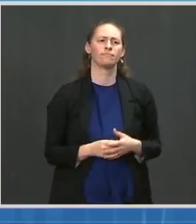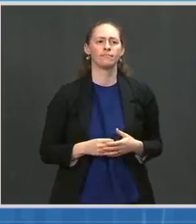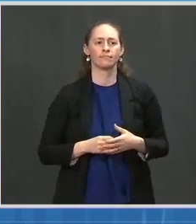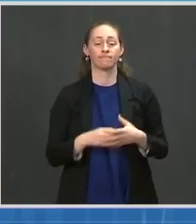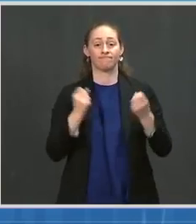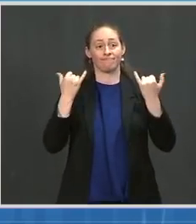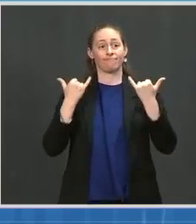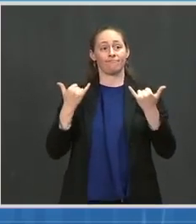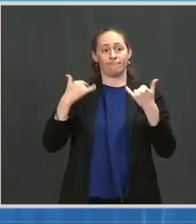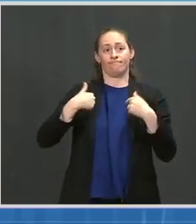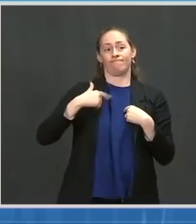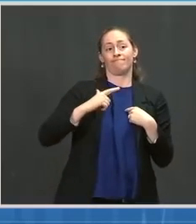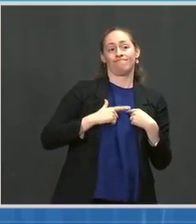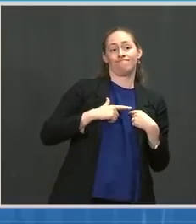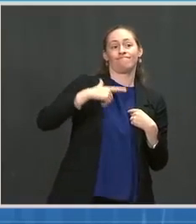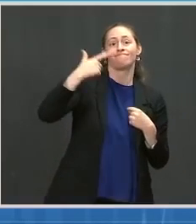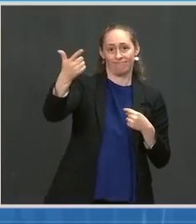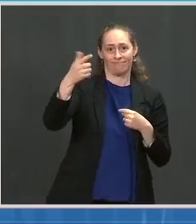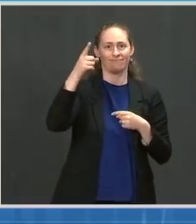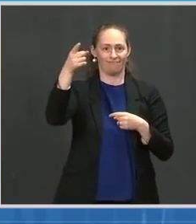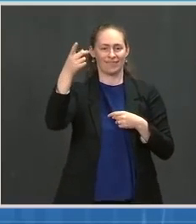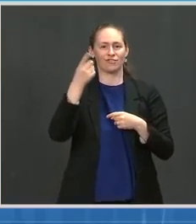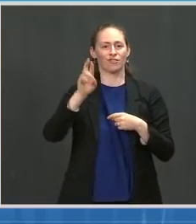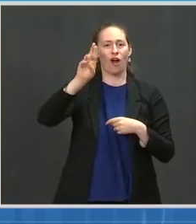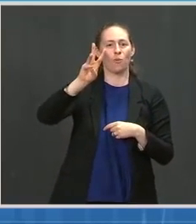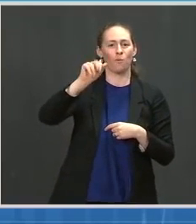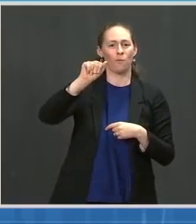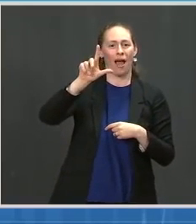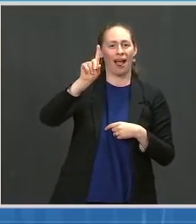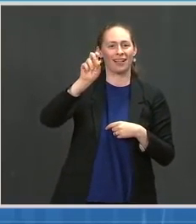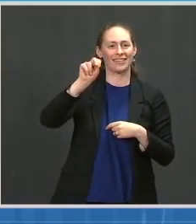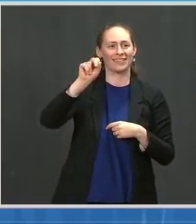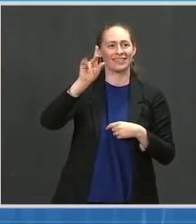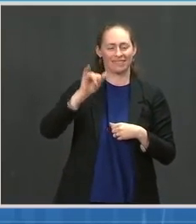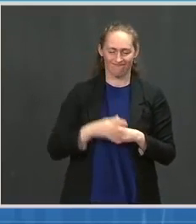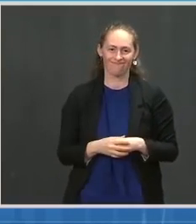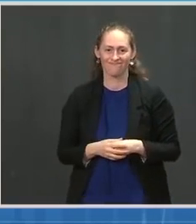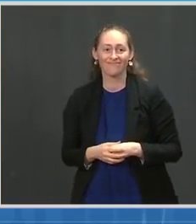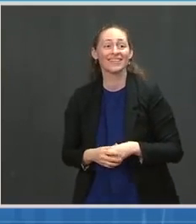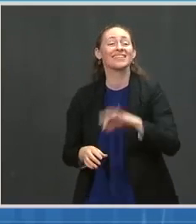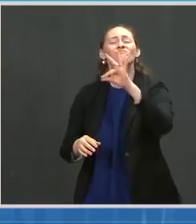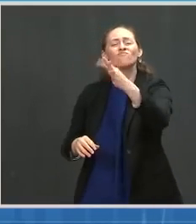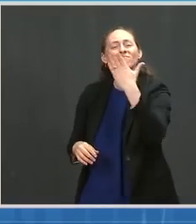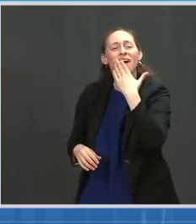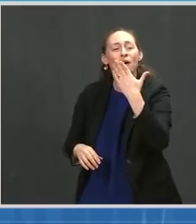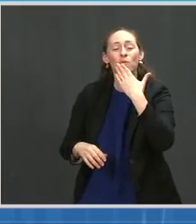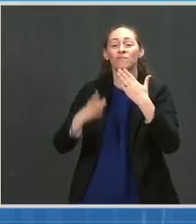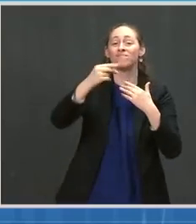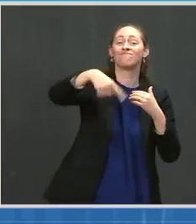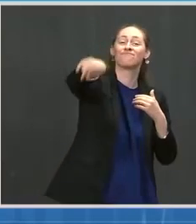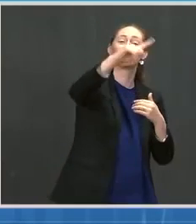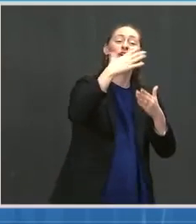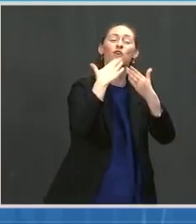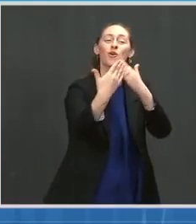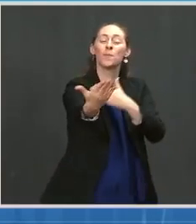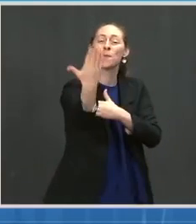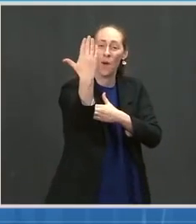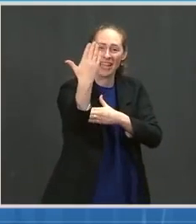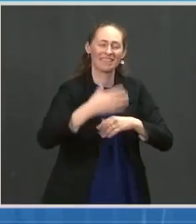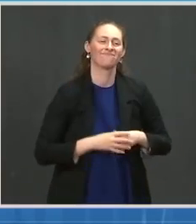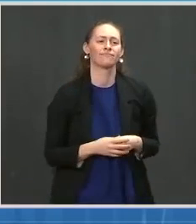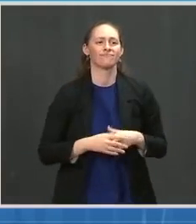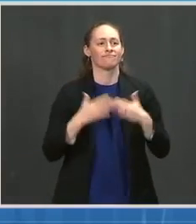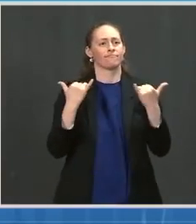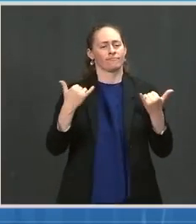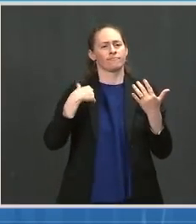Dr. Walensky. Dr. Walensky. Thank you, Jeff, and good morning, everyone. I'm glad to be back with you today. We'll start again with an overview